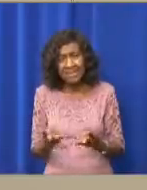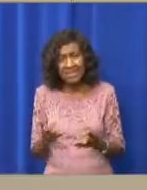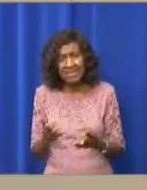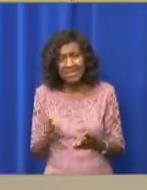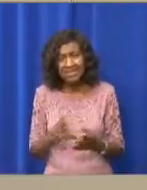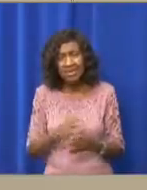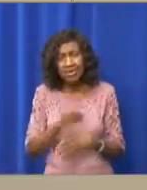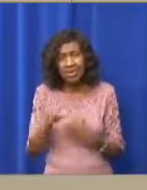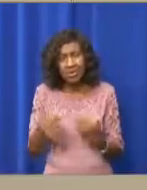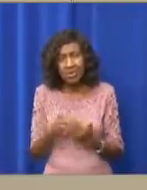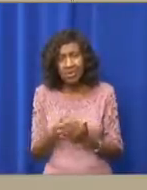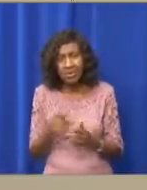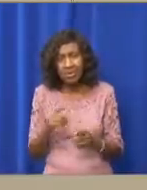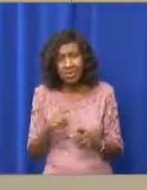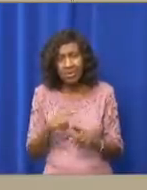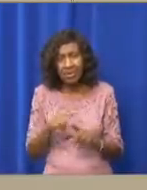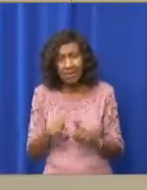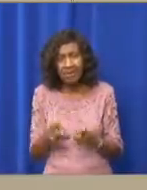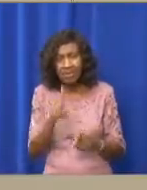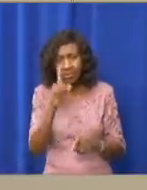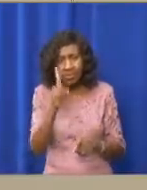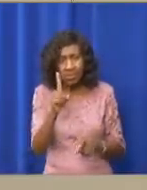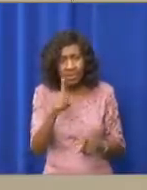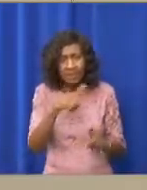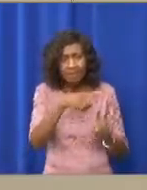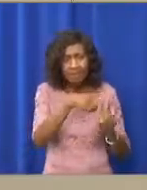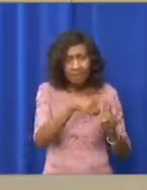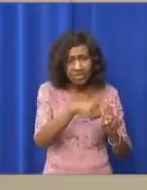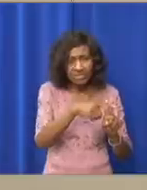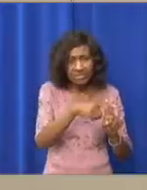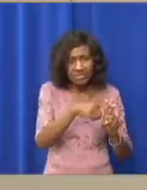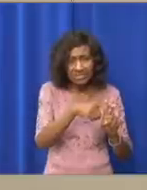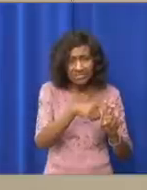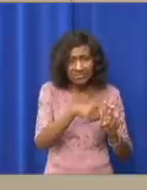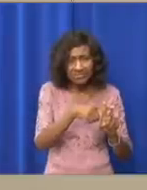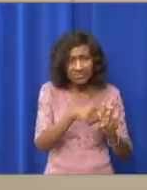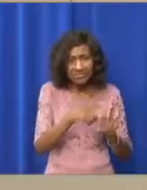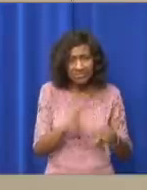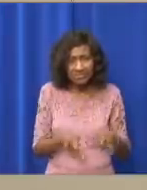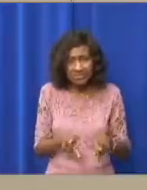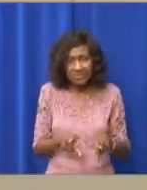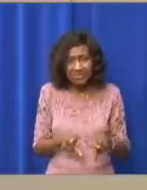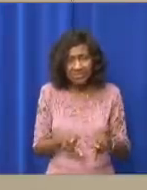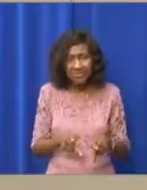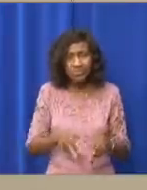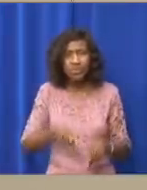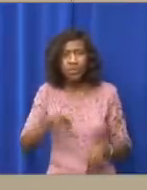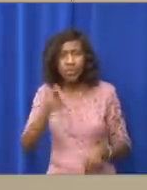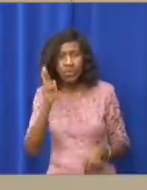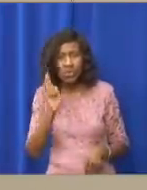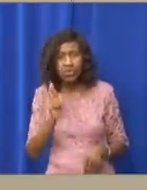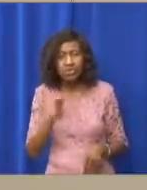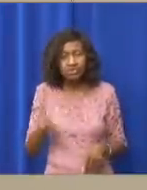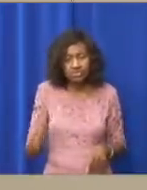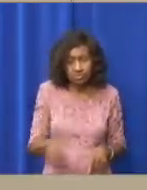one of the positives announced were travelers or our